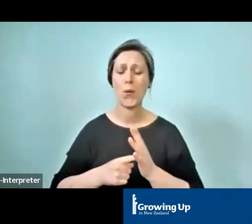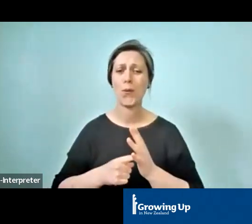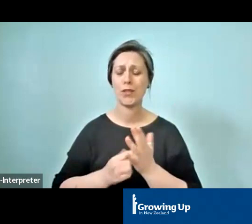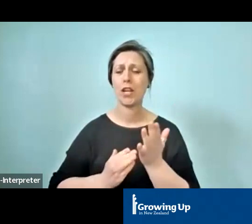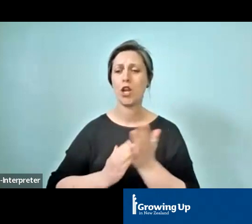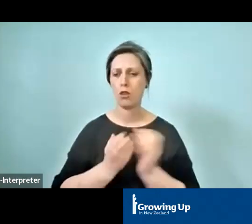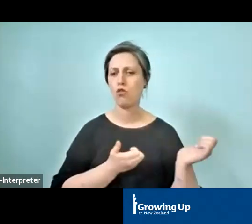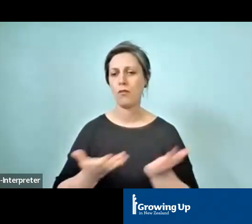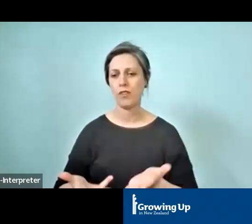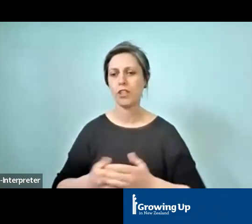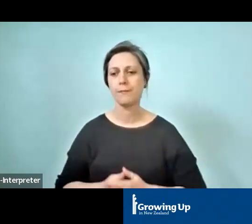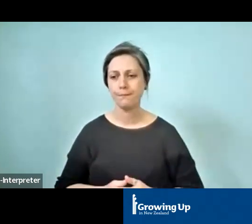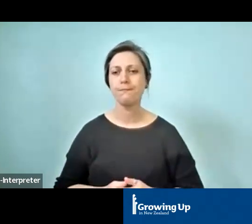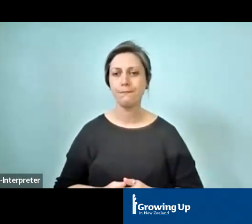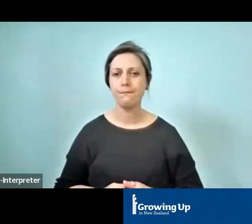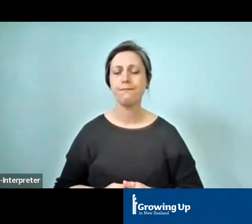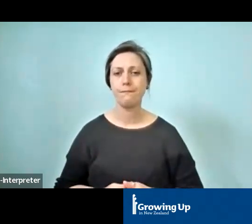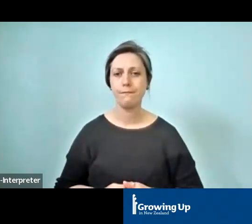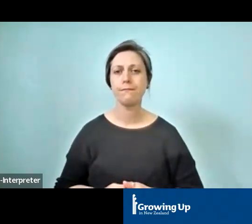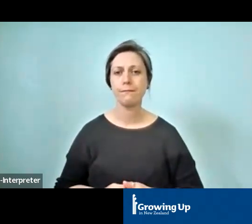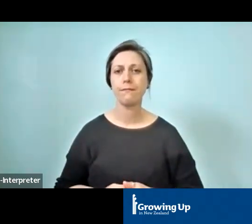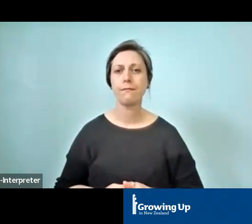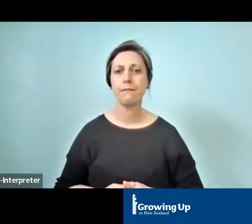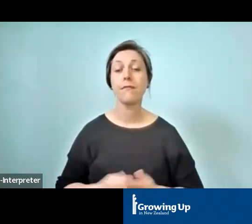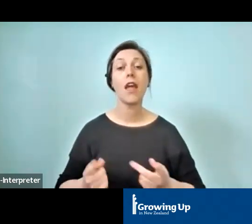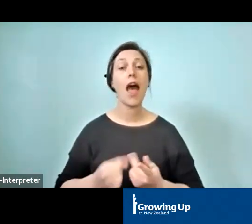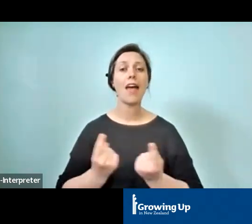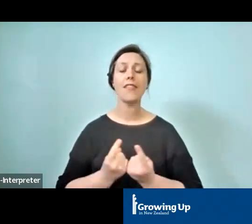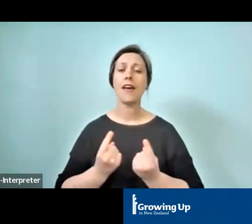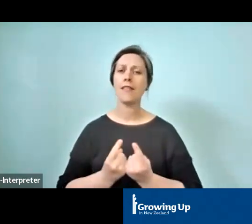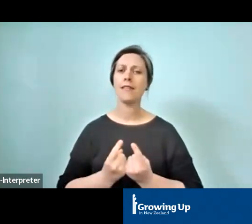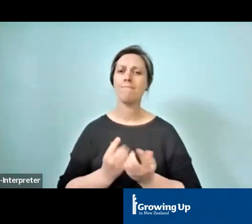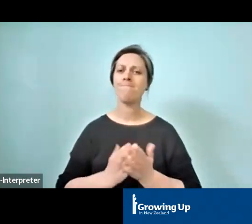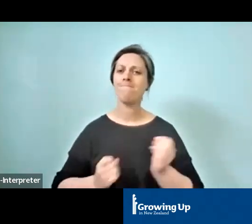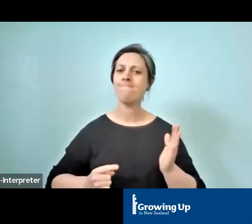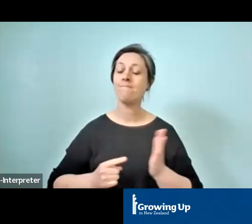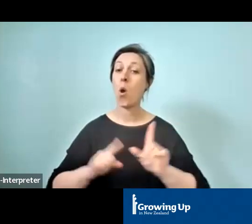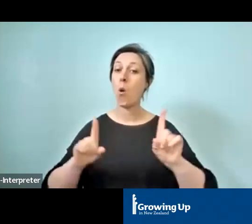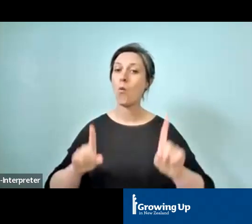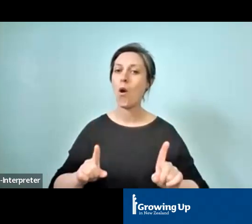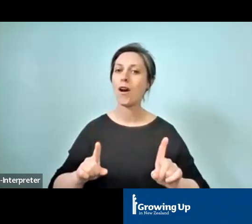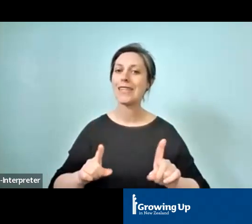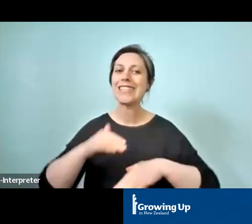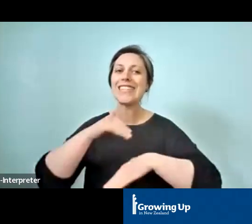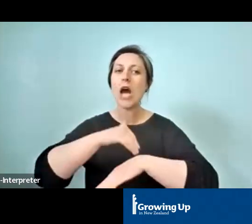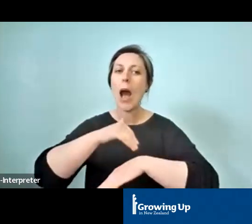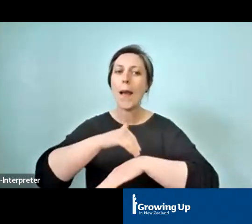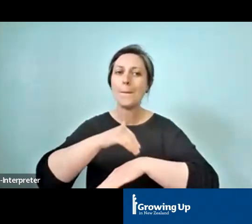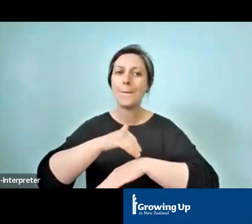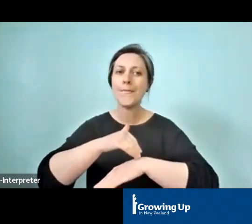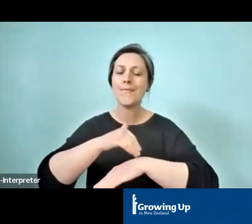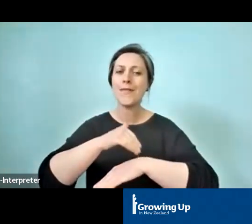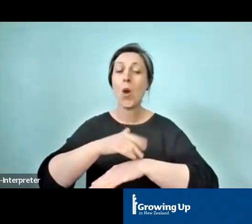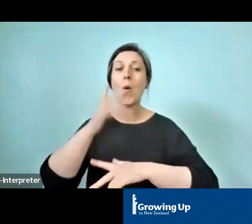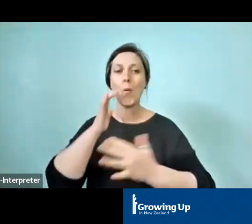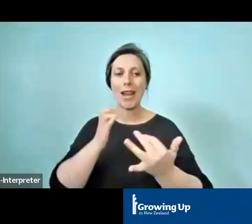those services. And I think the other thing that's really important is the timeliness and the access, is